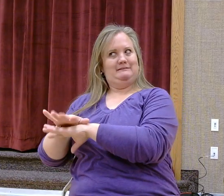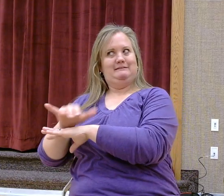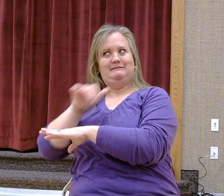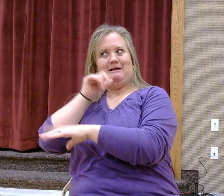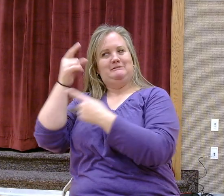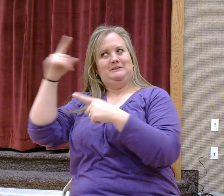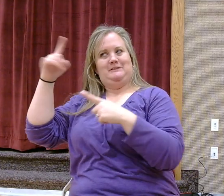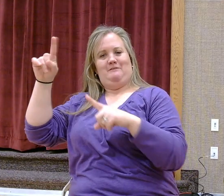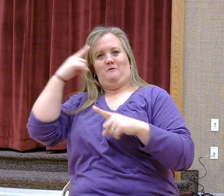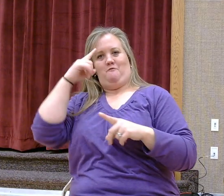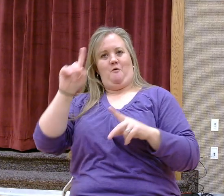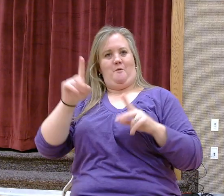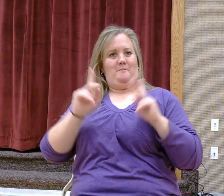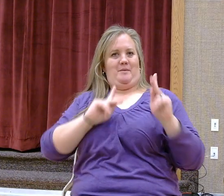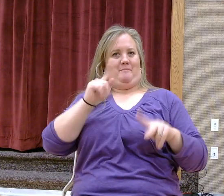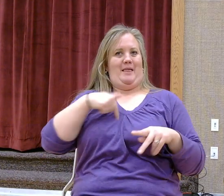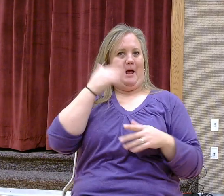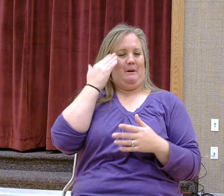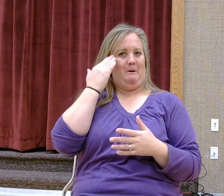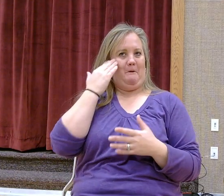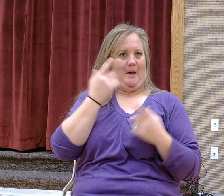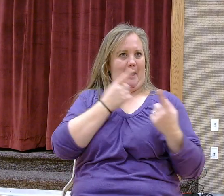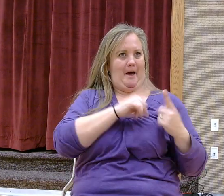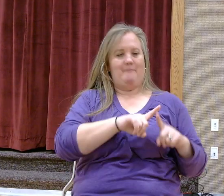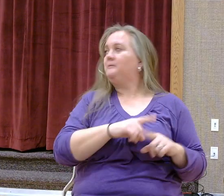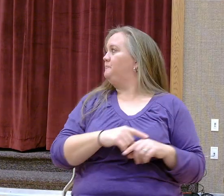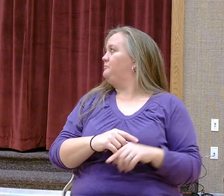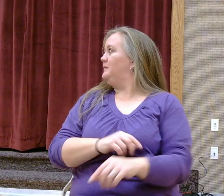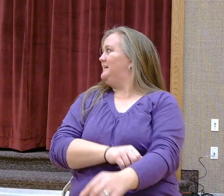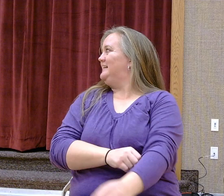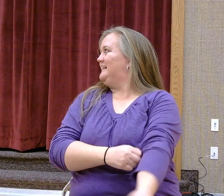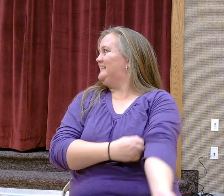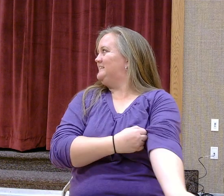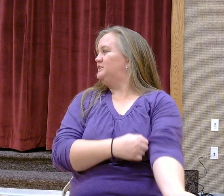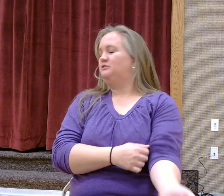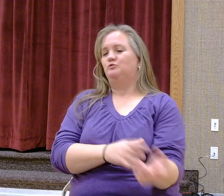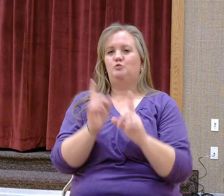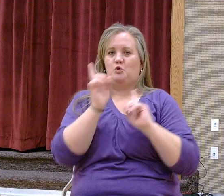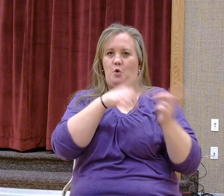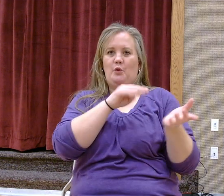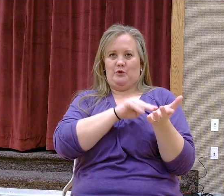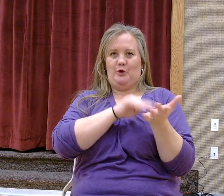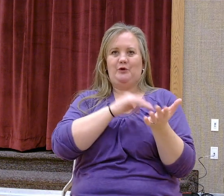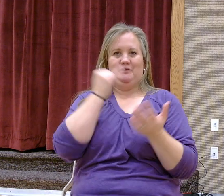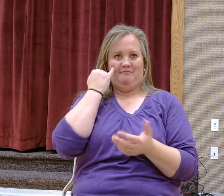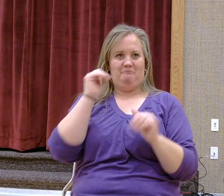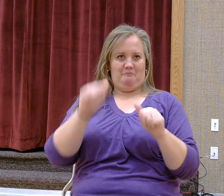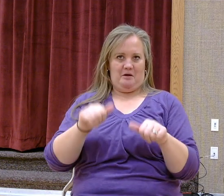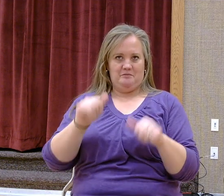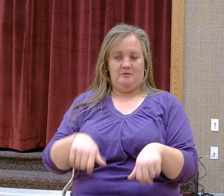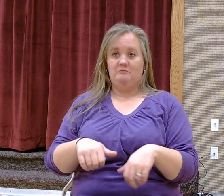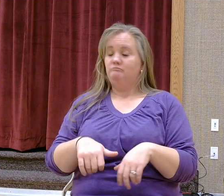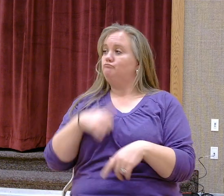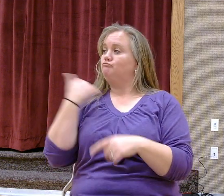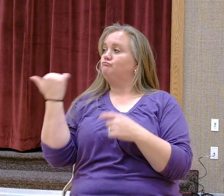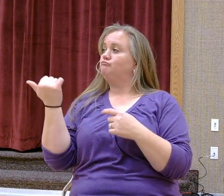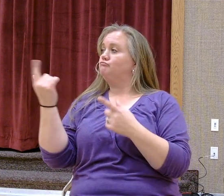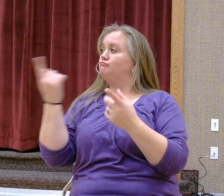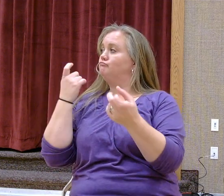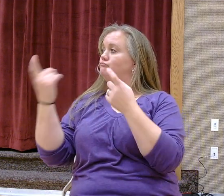it. Just because, just direction from under a doctor if you can. Okay? Other questions about bites?